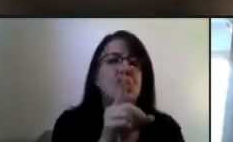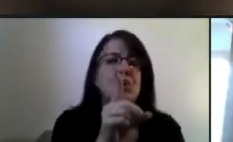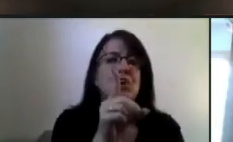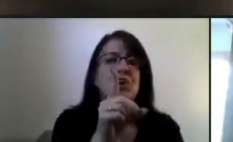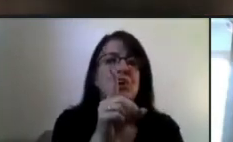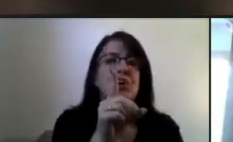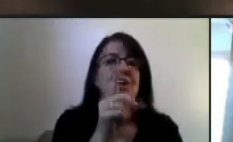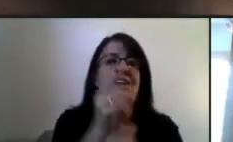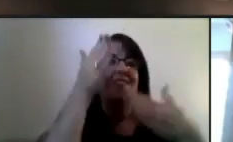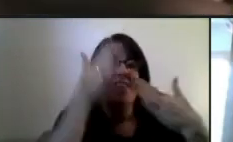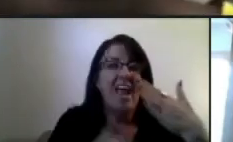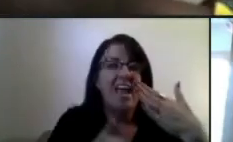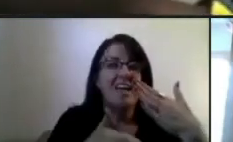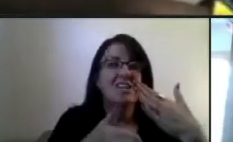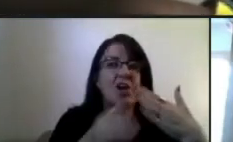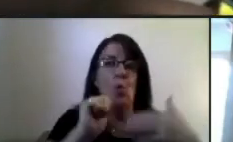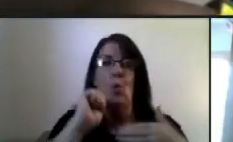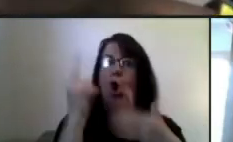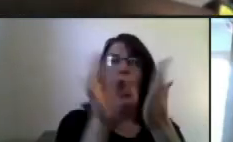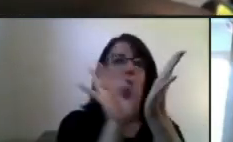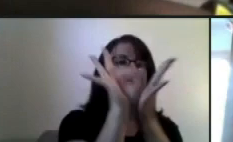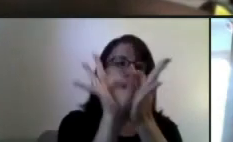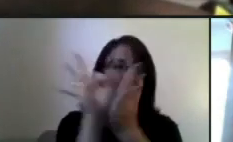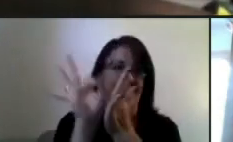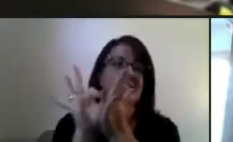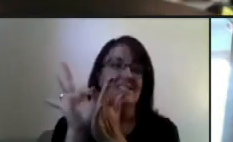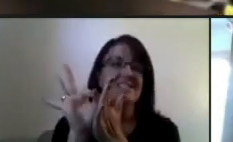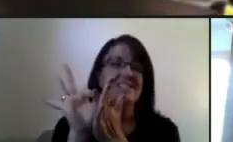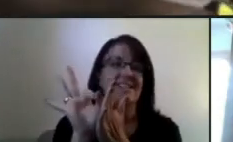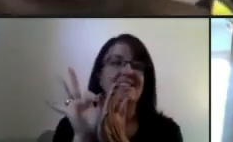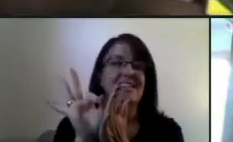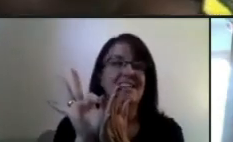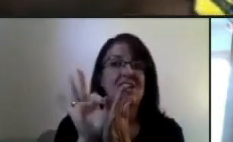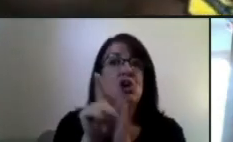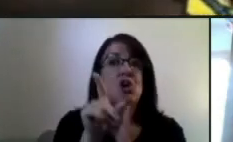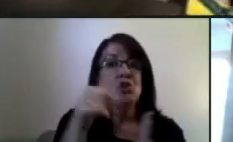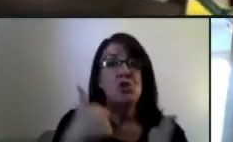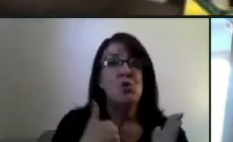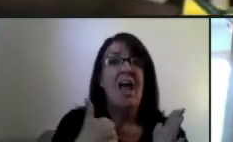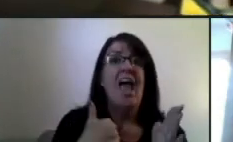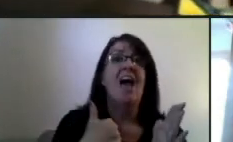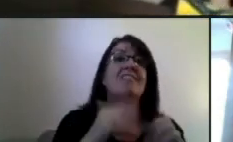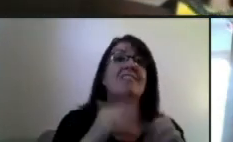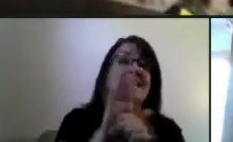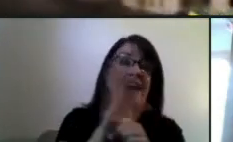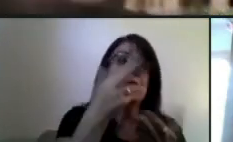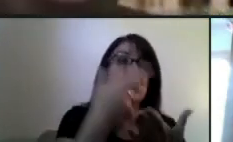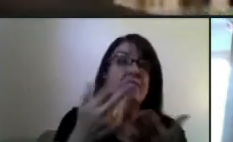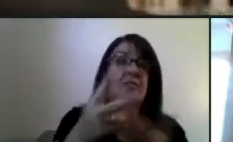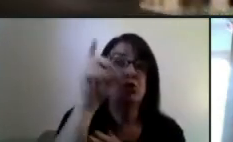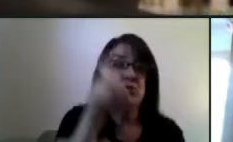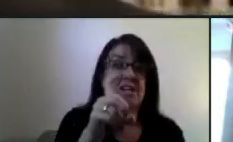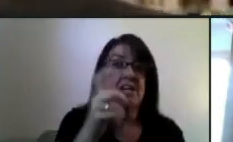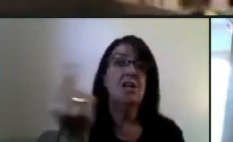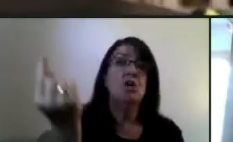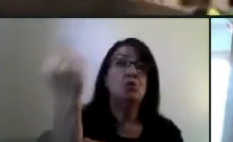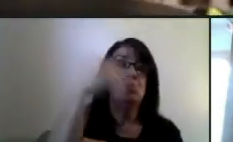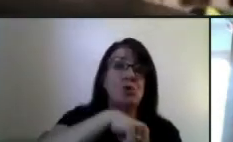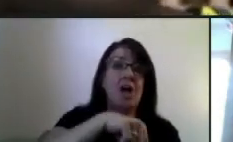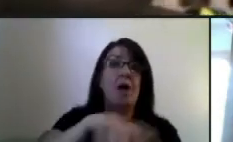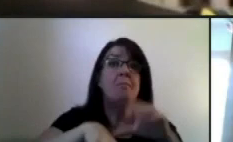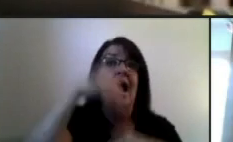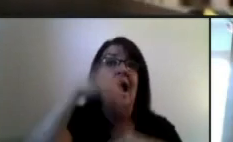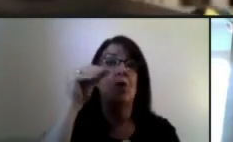of this, we are all counted and that we will have the resources we need to come out of this, to support